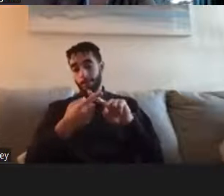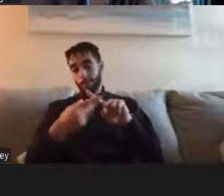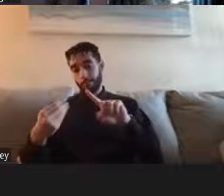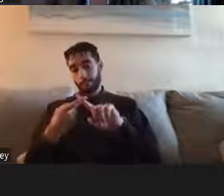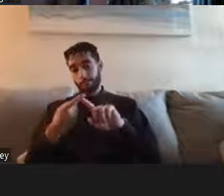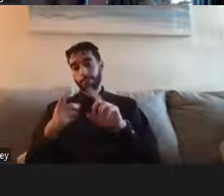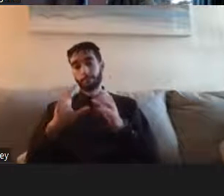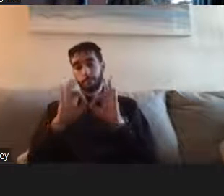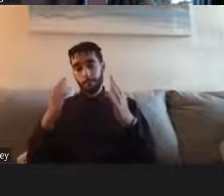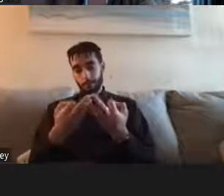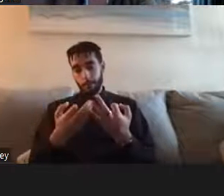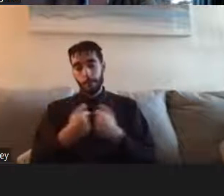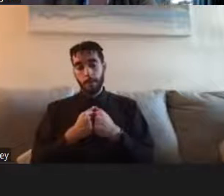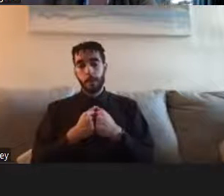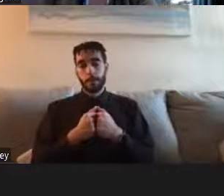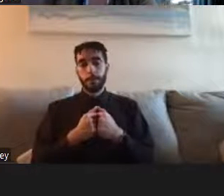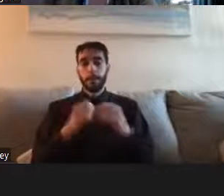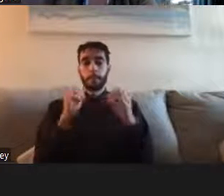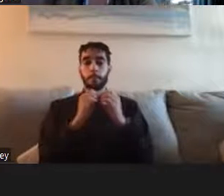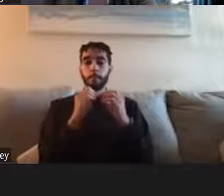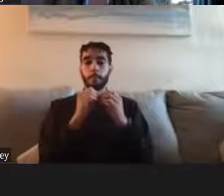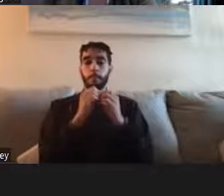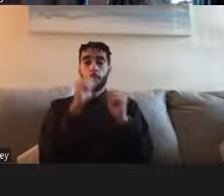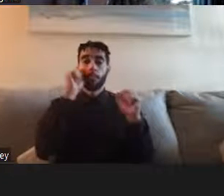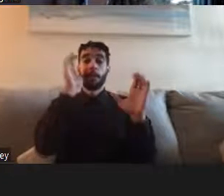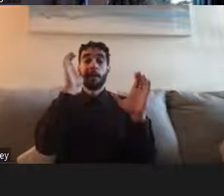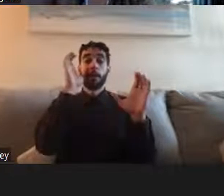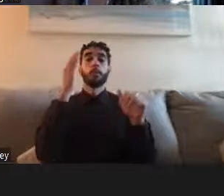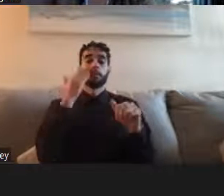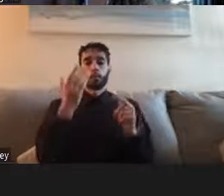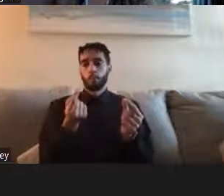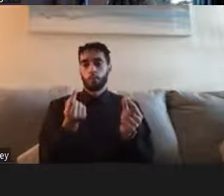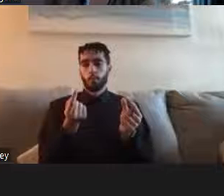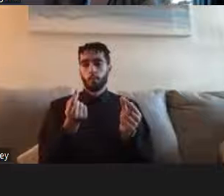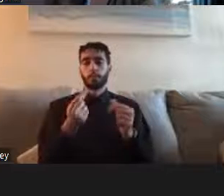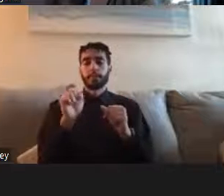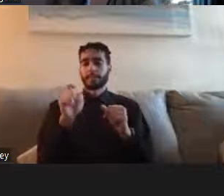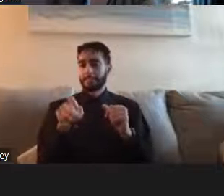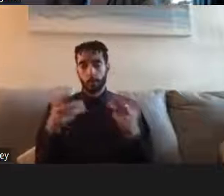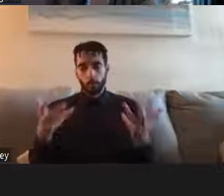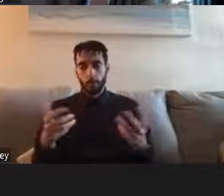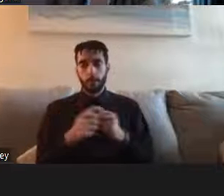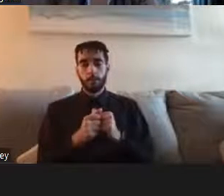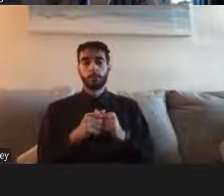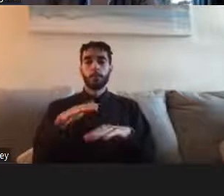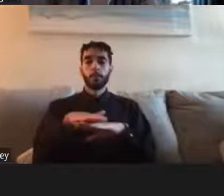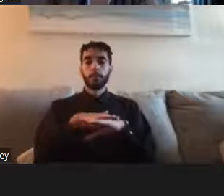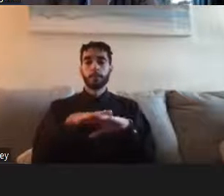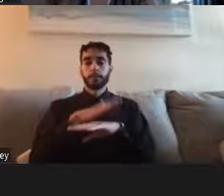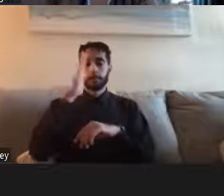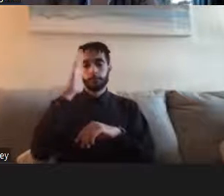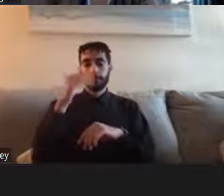that we become more aware of what we need to advocate for. And so the next segment basically will have